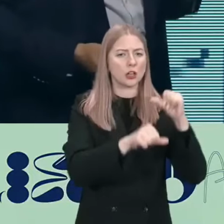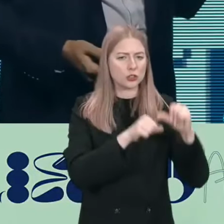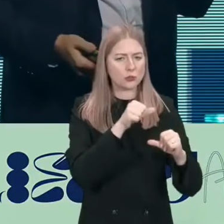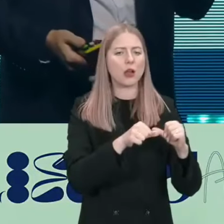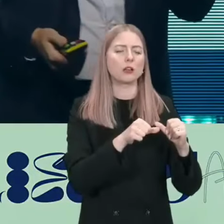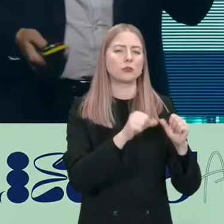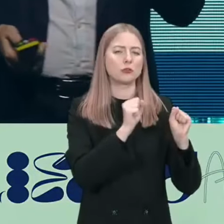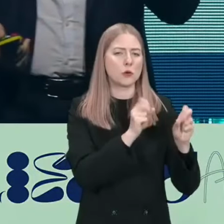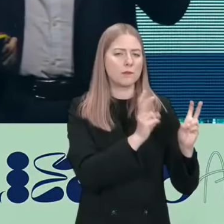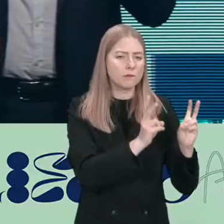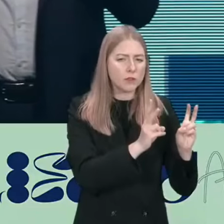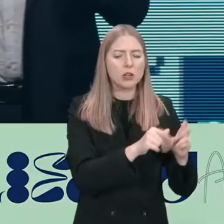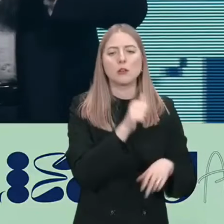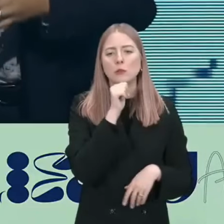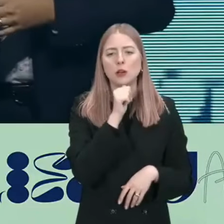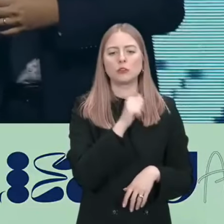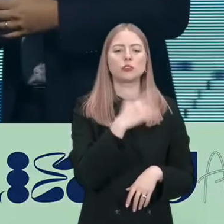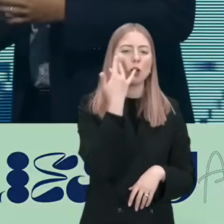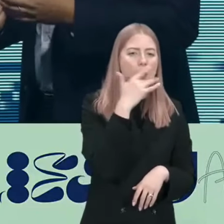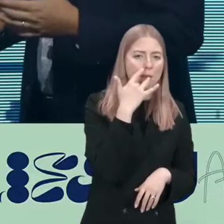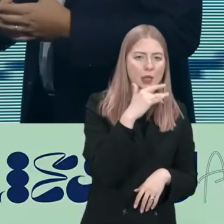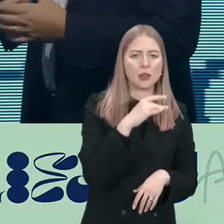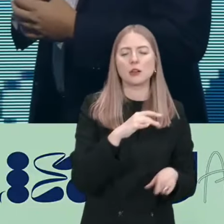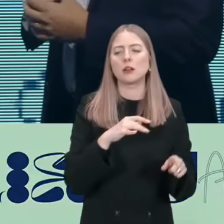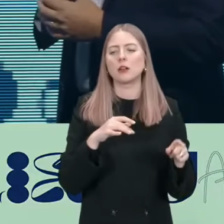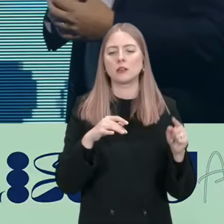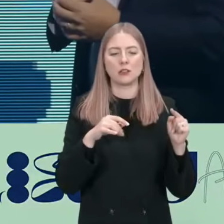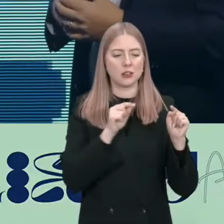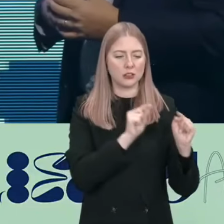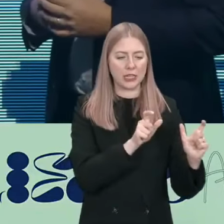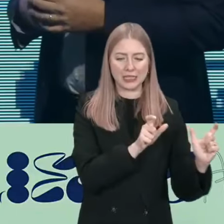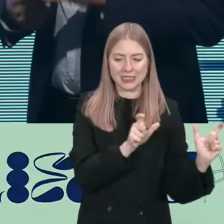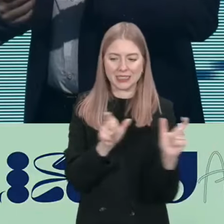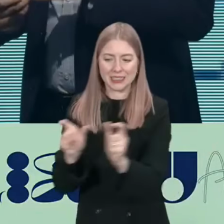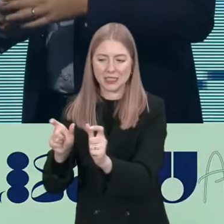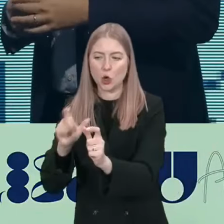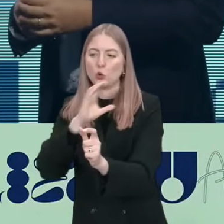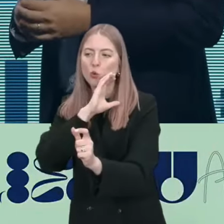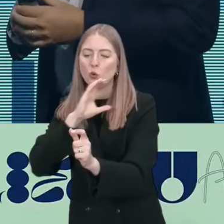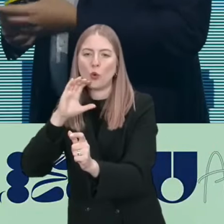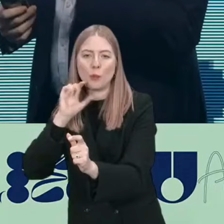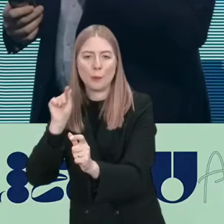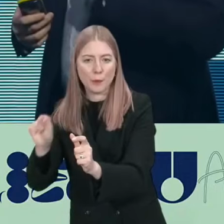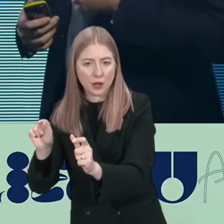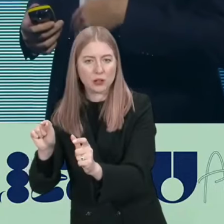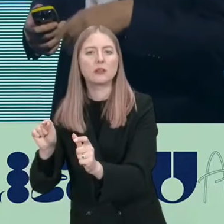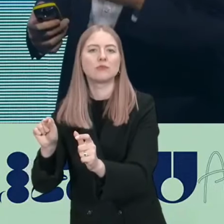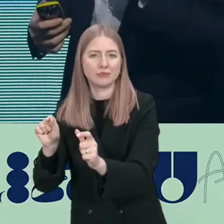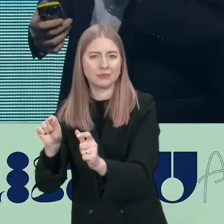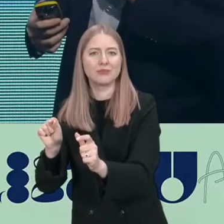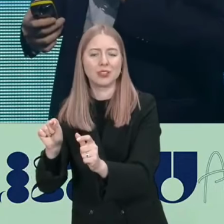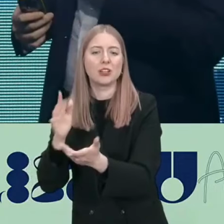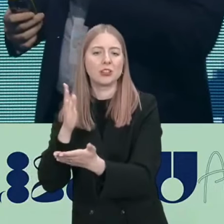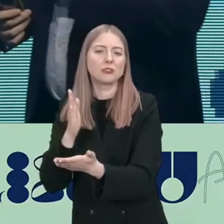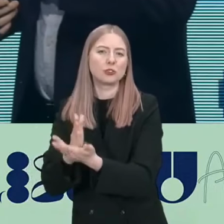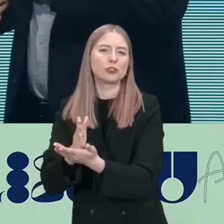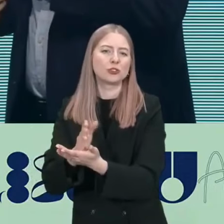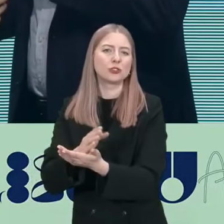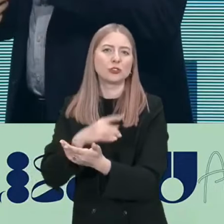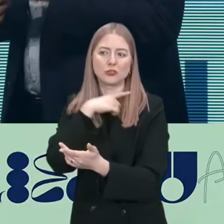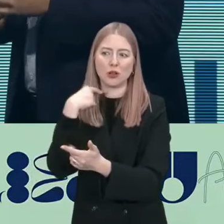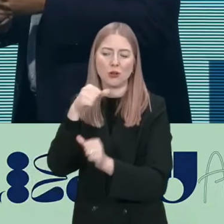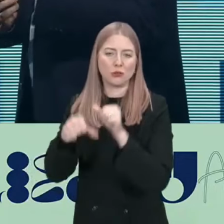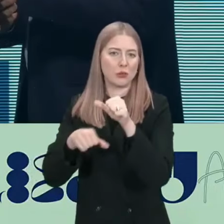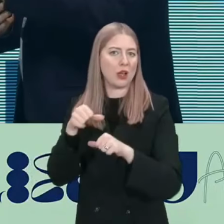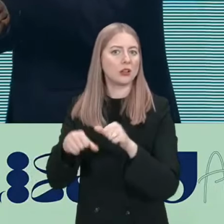lasted 63 years. 63 years. Or you have some sanctions which go on for months. The shortest sanctions, I think the UK placed on an African